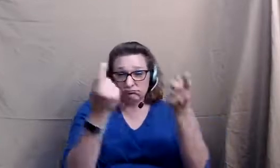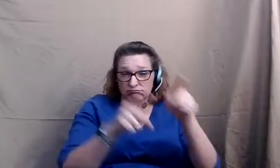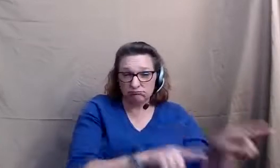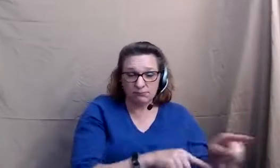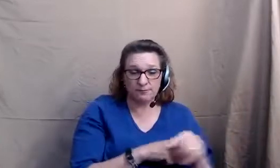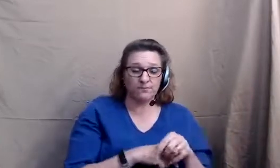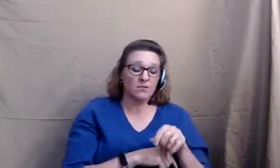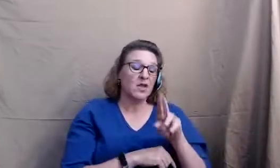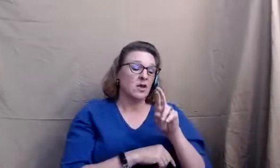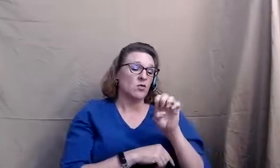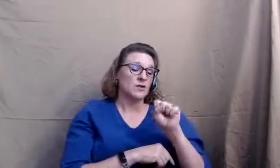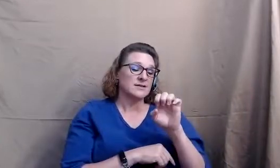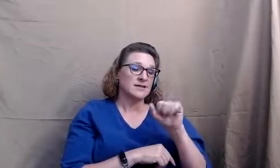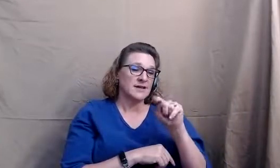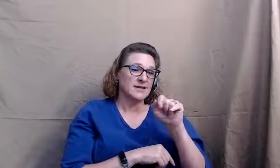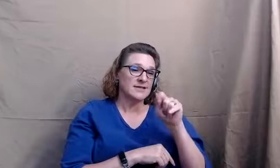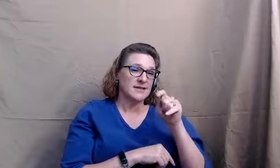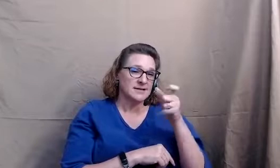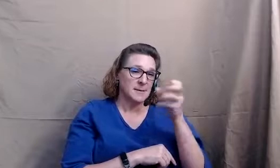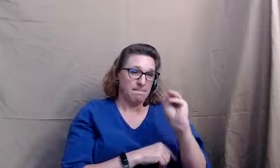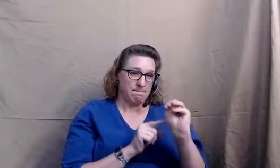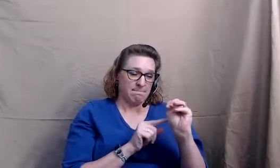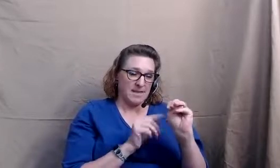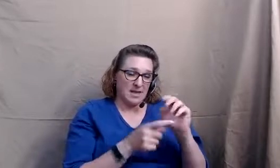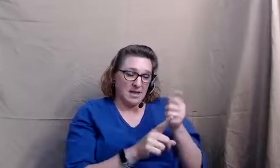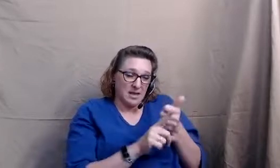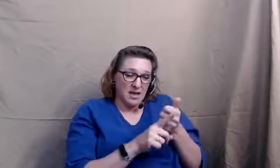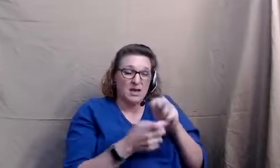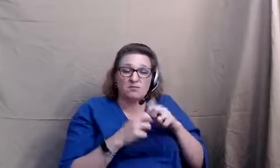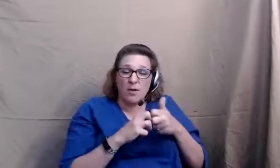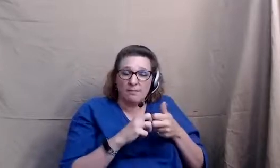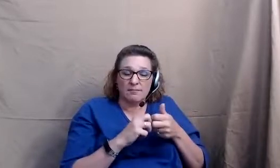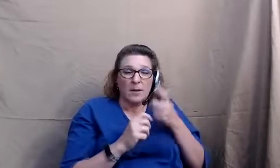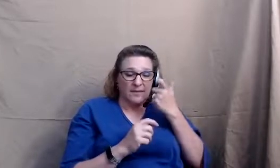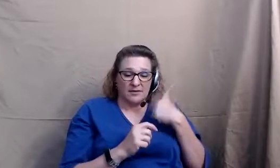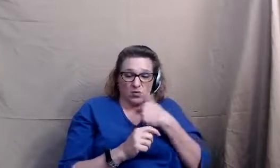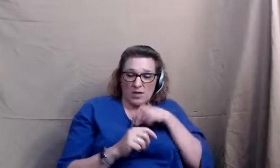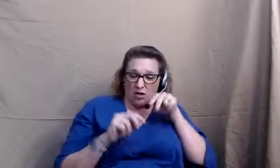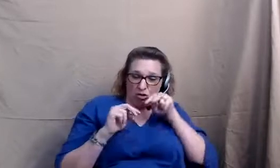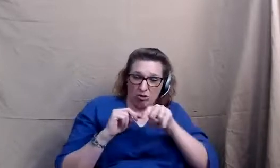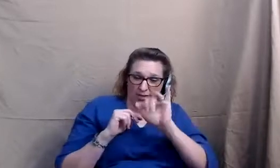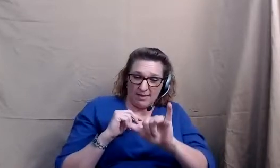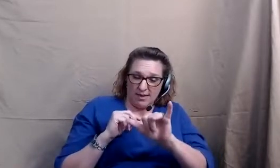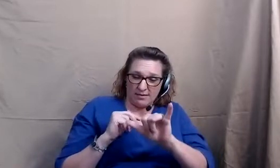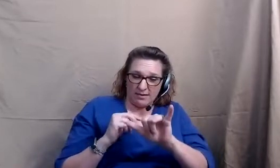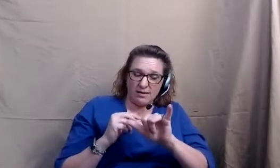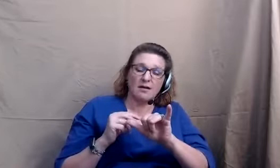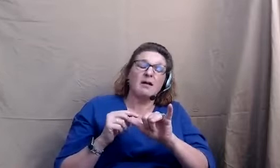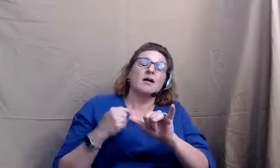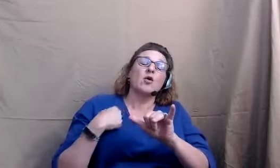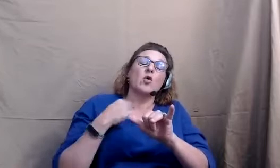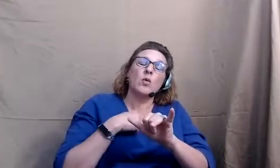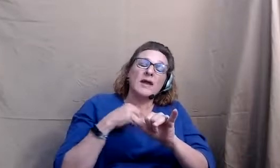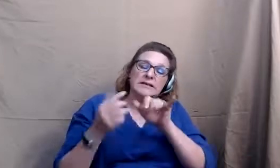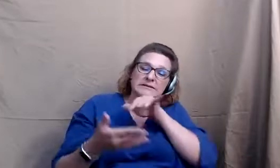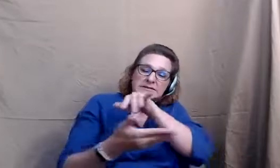Recidivism itself is a really problematic measure because it looks at, when we look at recidivism, we look at rates of rearrest. There